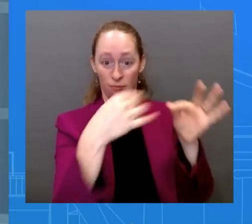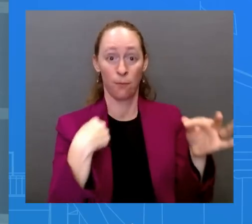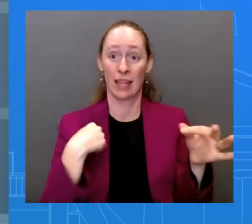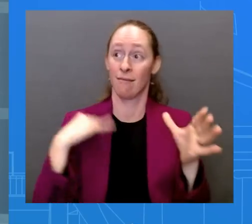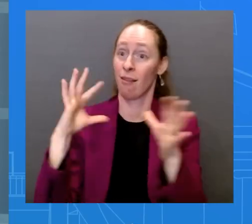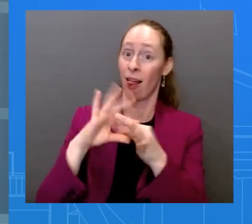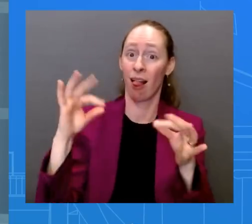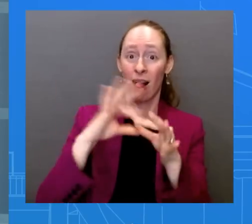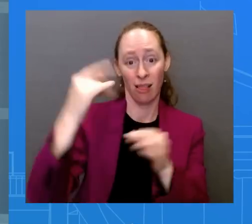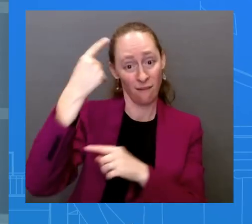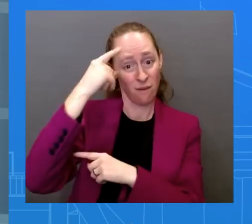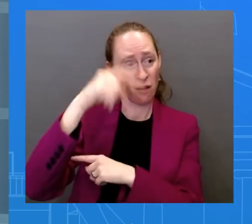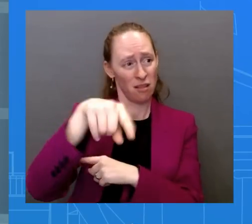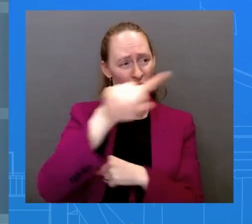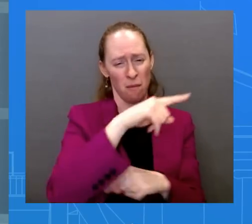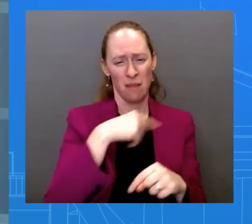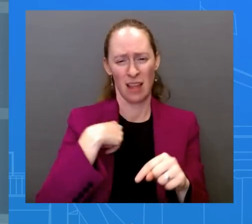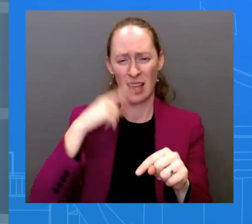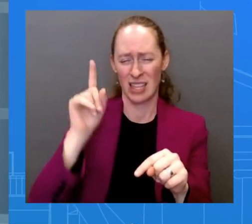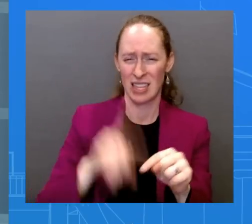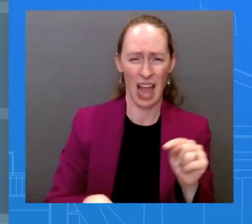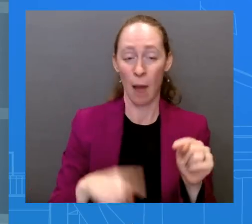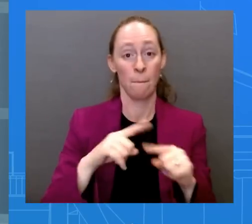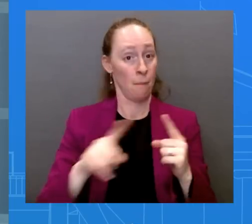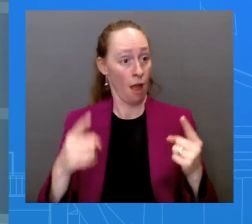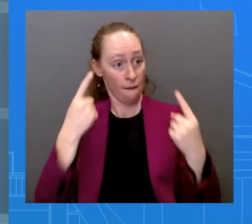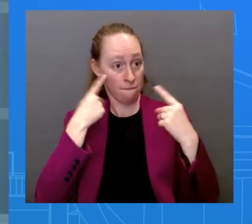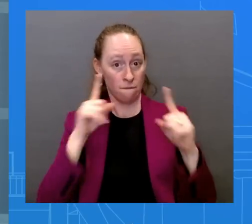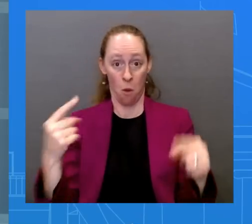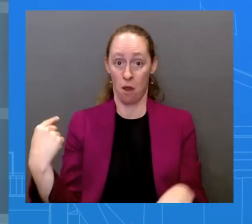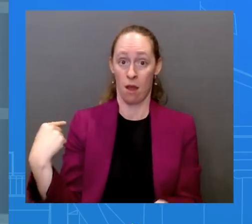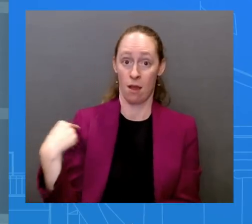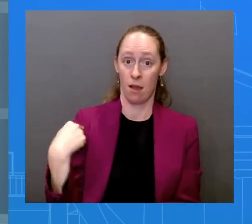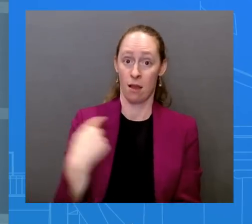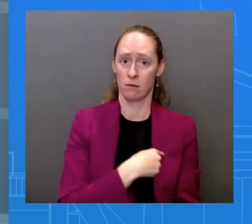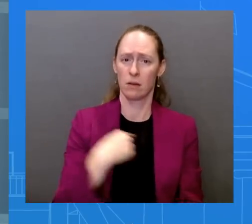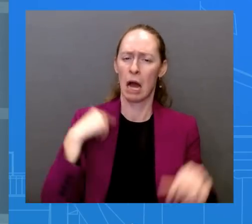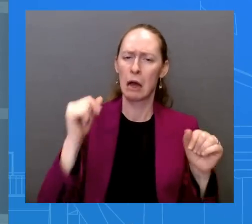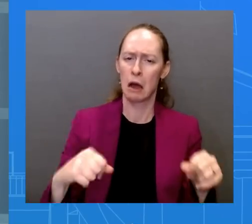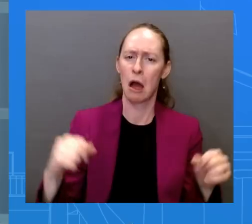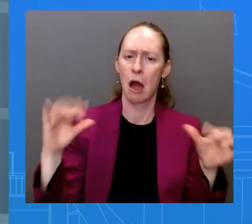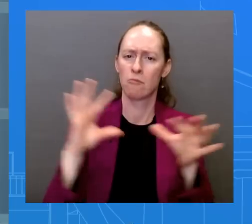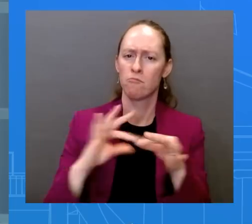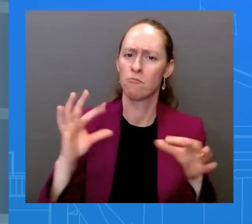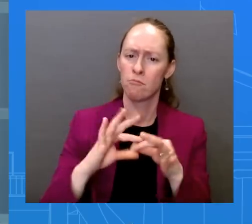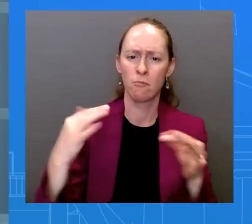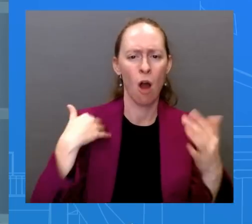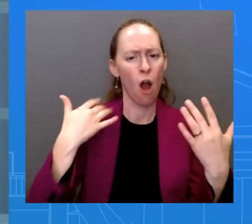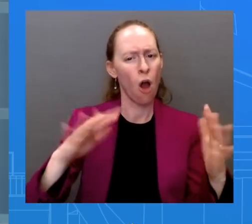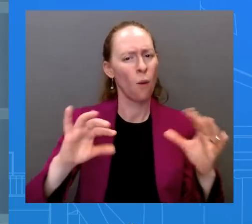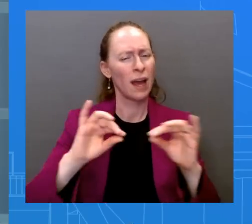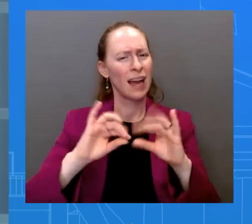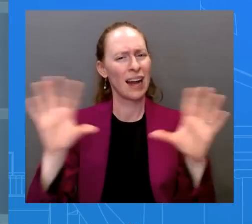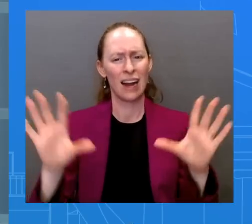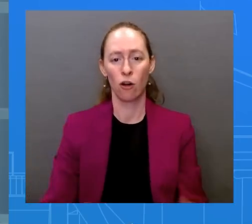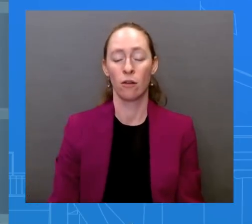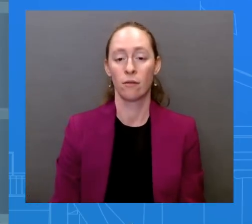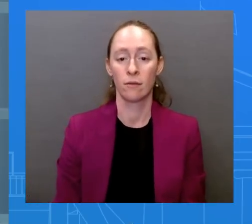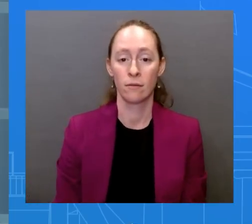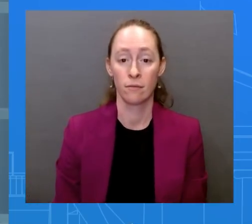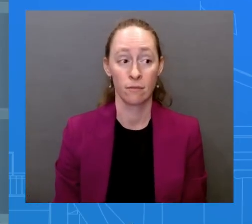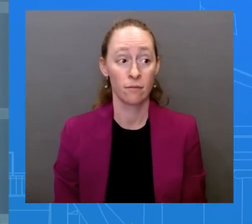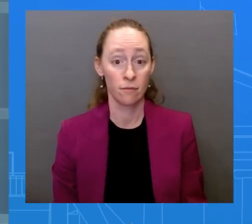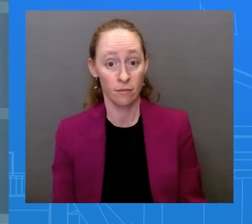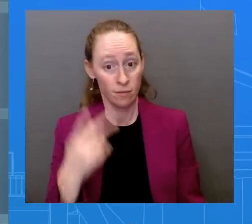the U.S., we have been clear to distinguish between the actions of the Russian government and its armed forces in Ukraine and the Russian